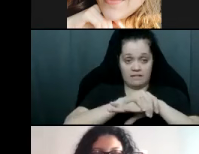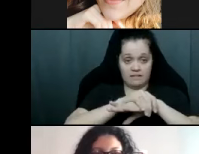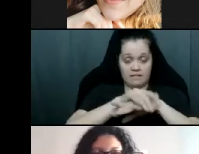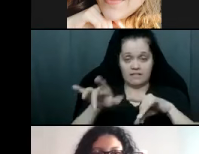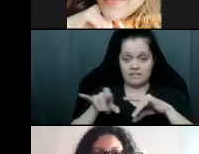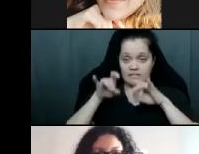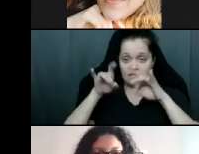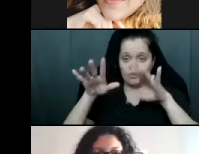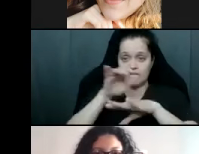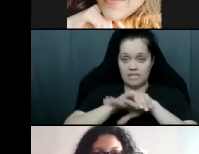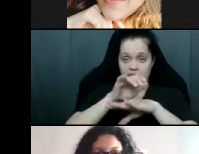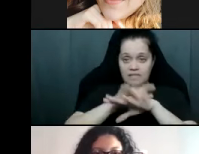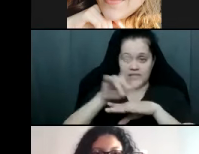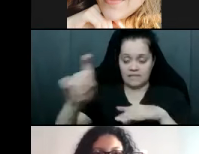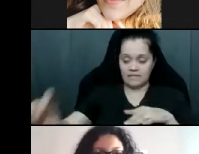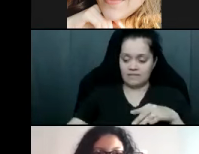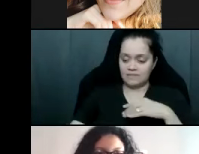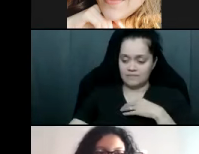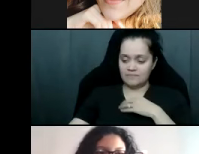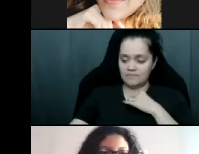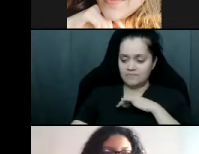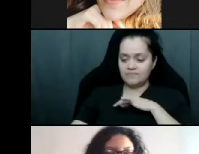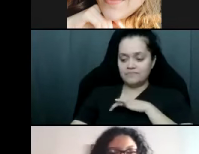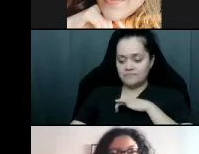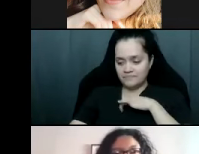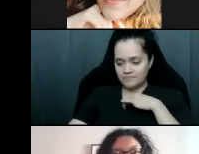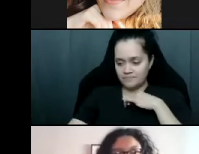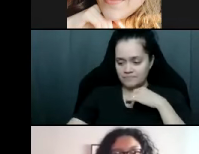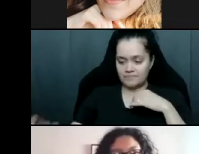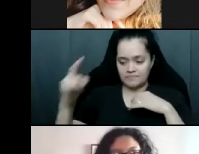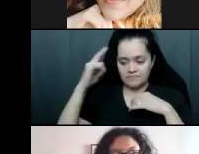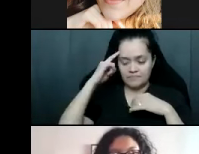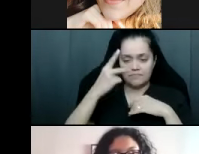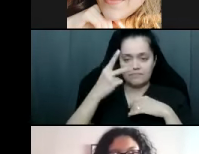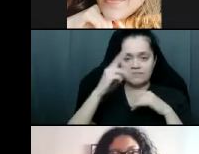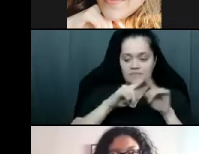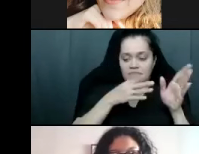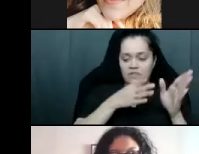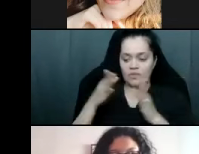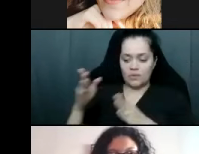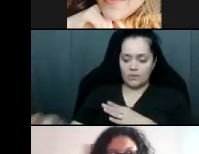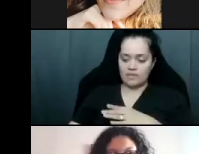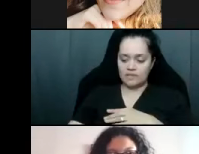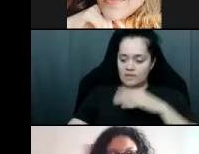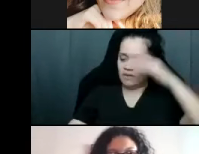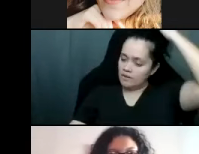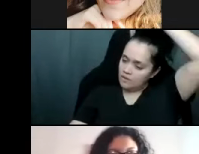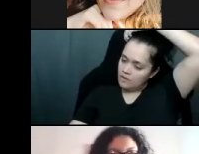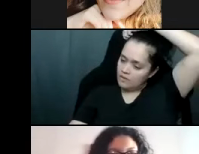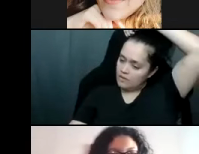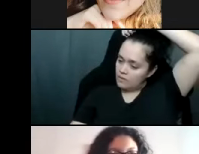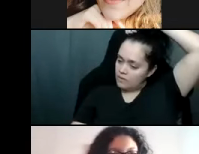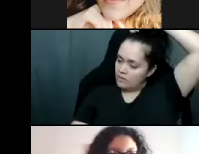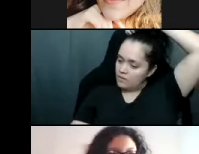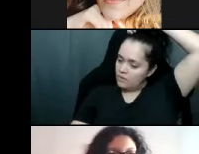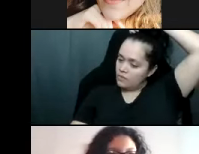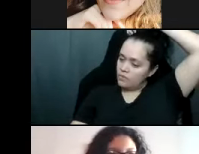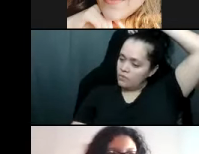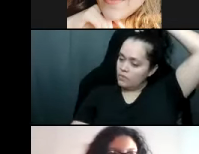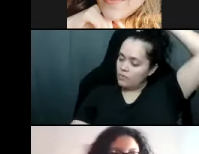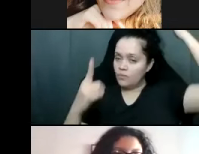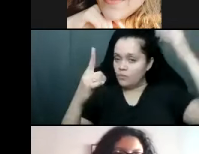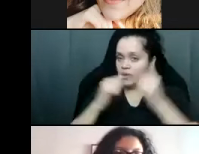Australian English? Well, I think of it in 2 ways. One is just absolute distance.